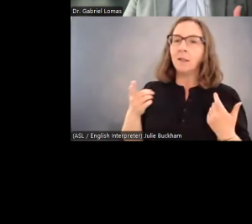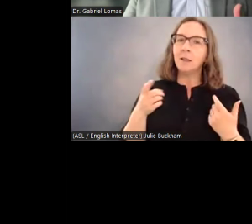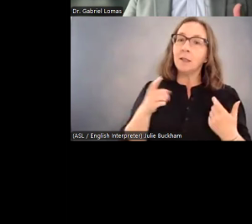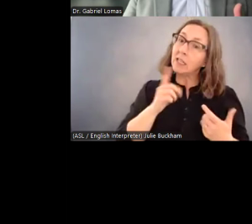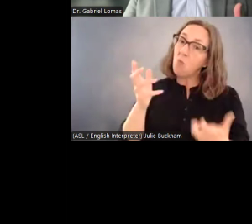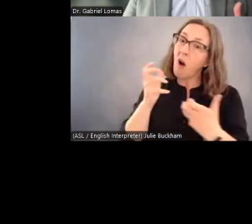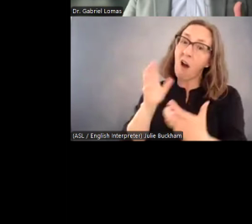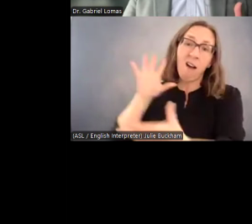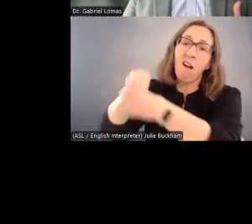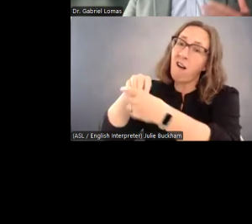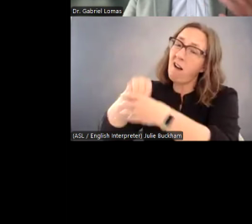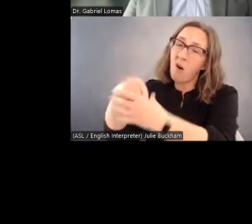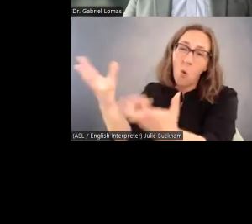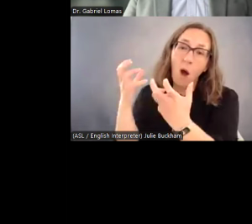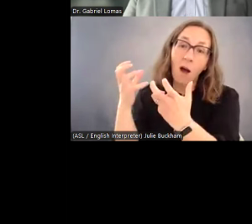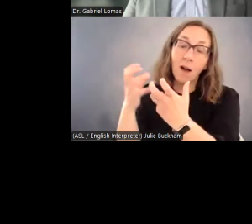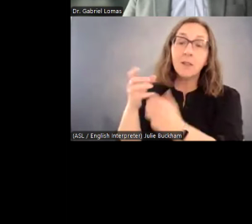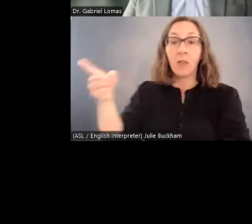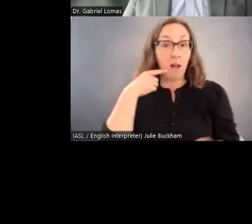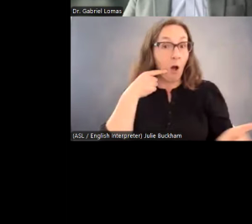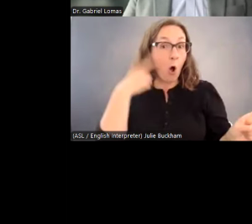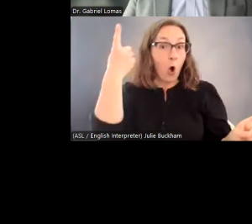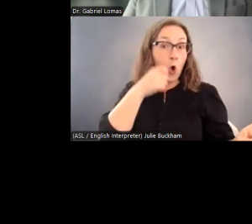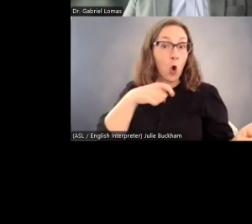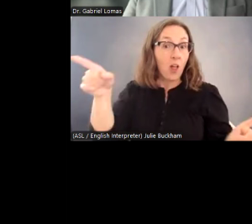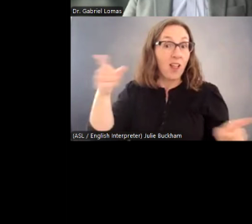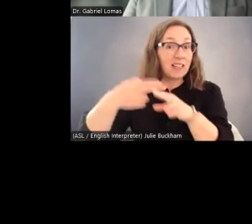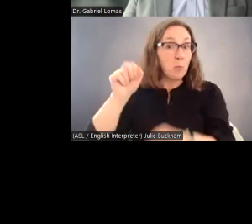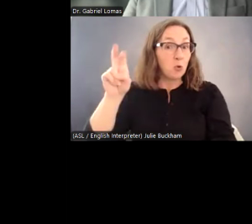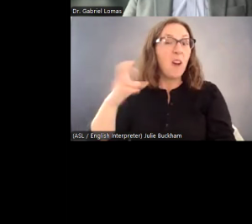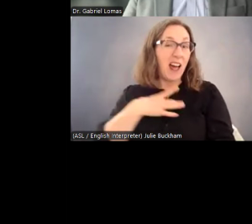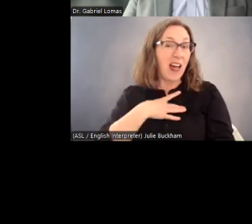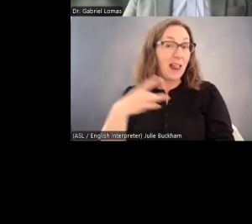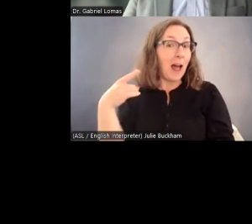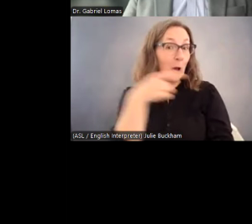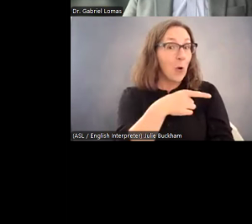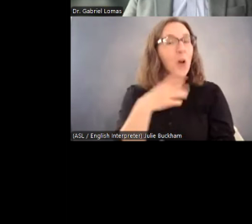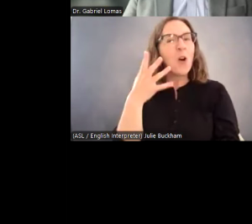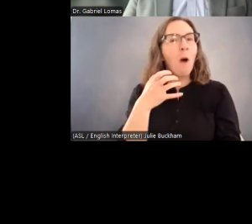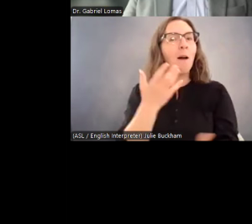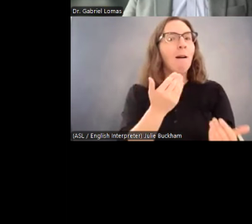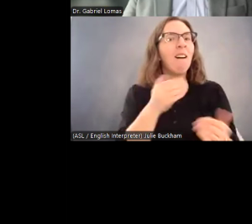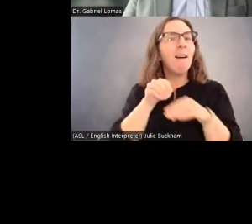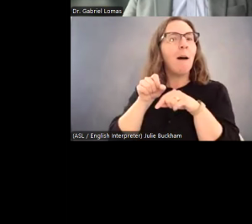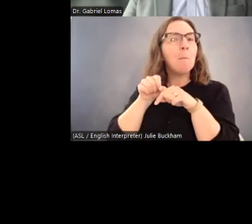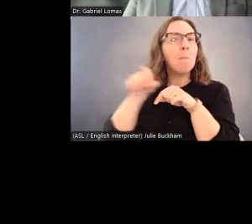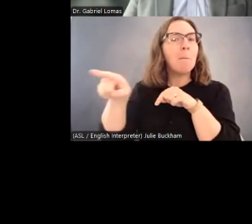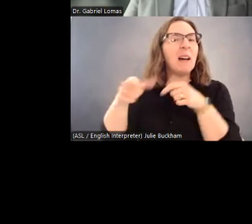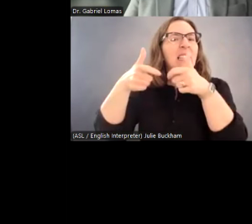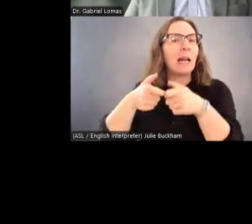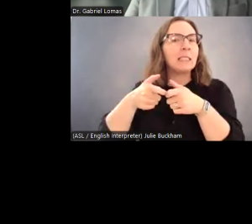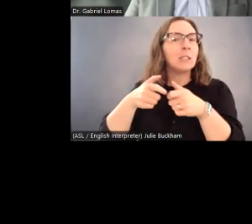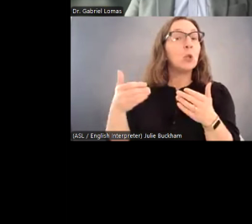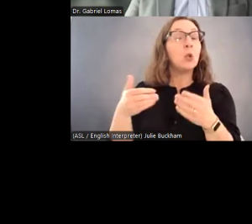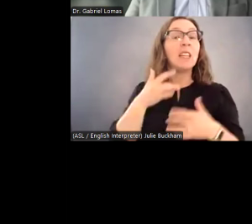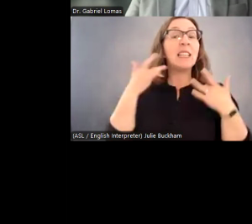hearing peers. They told him that a girl named Sue likes him and wants him to send her nude photos. So they send him some